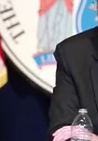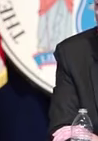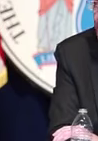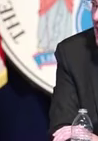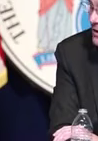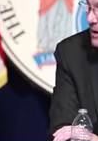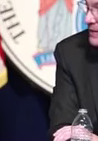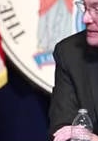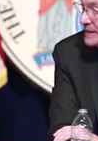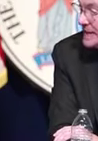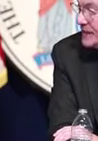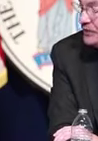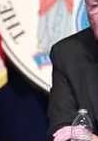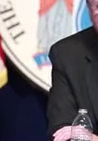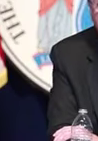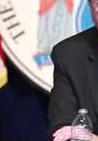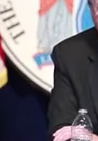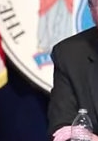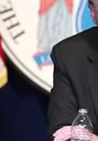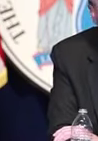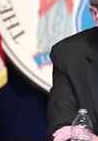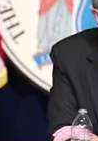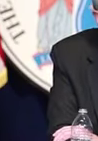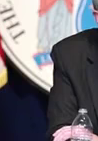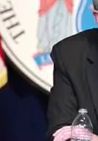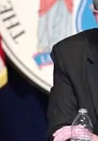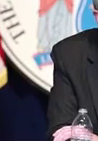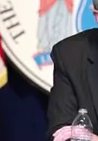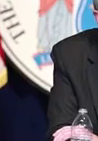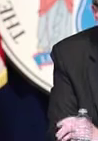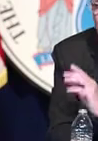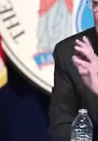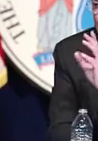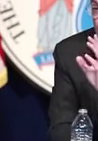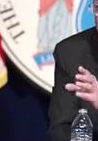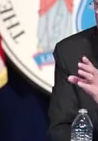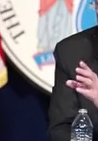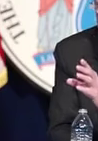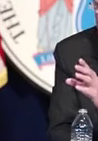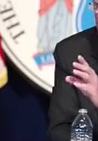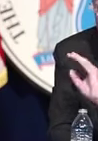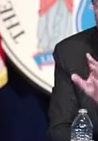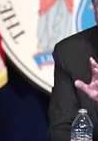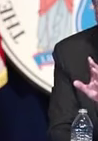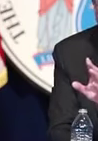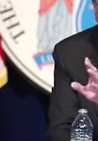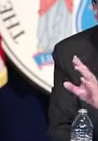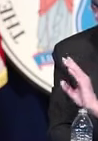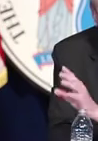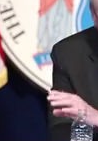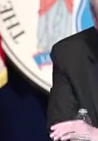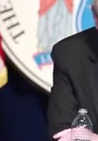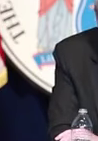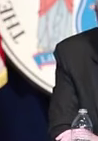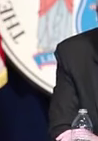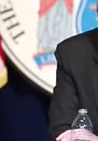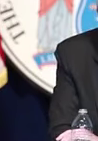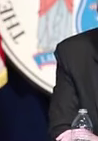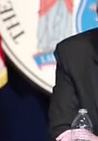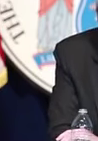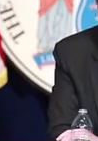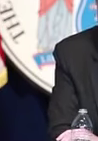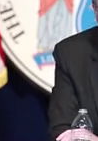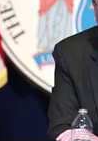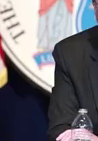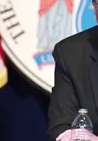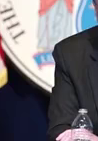look back, and say we over-prepared. That'll be the best mistake any of us ever made. But